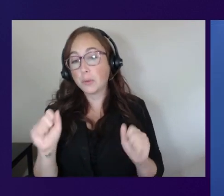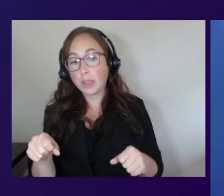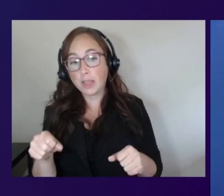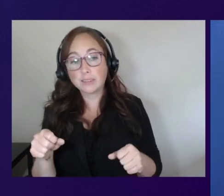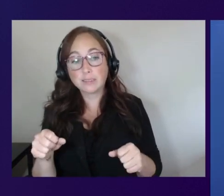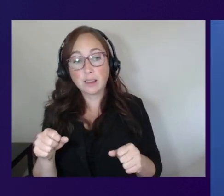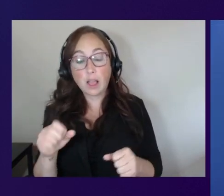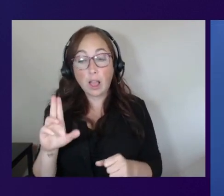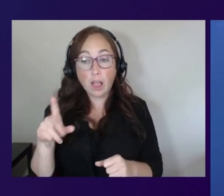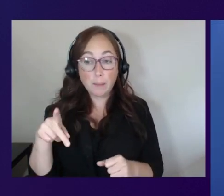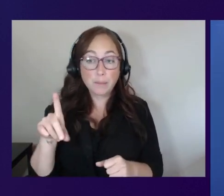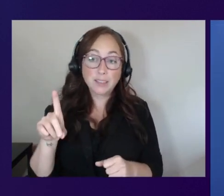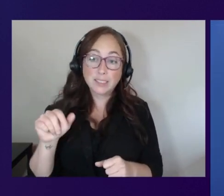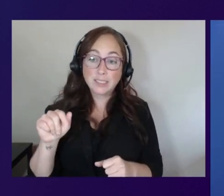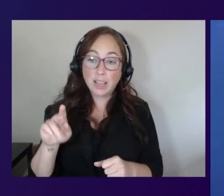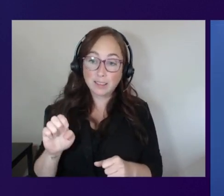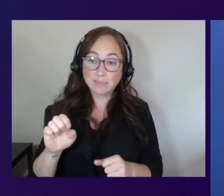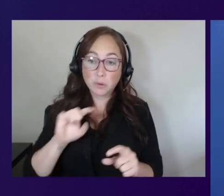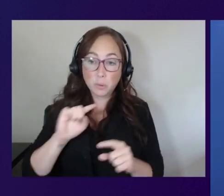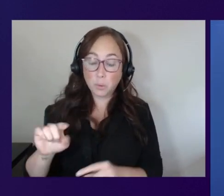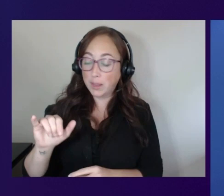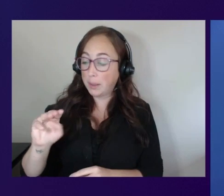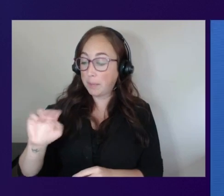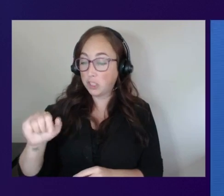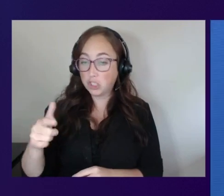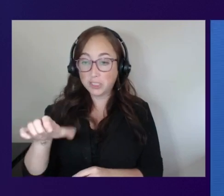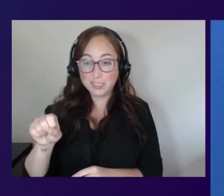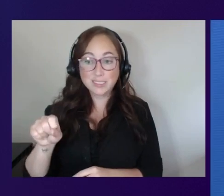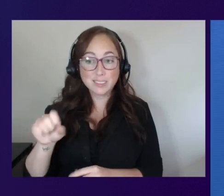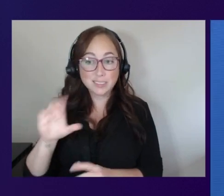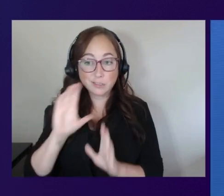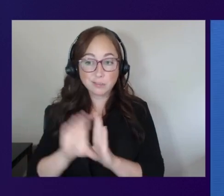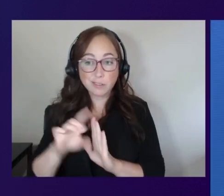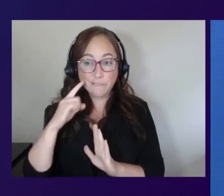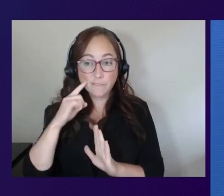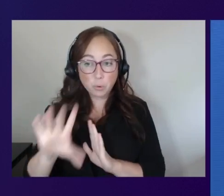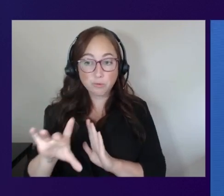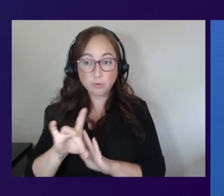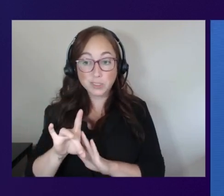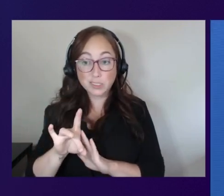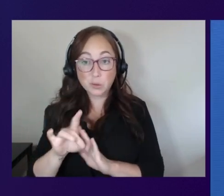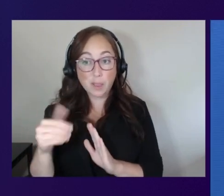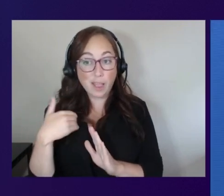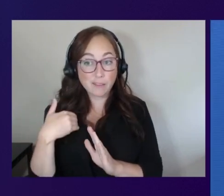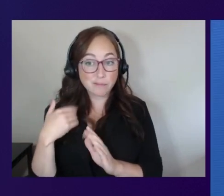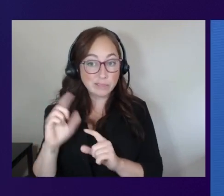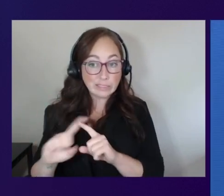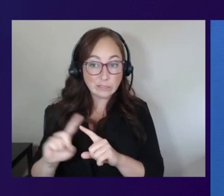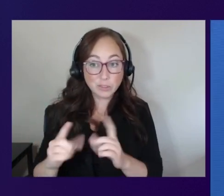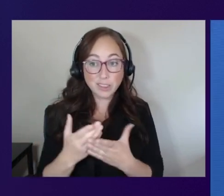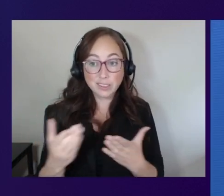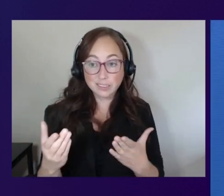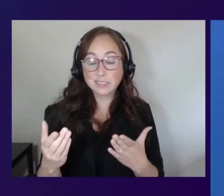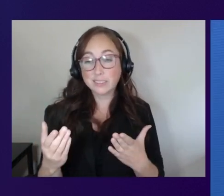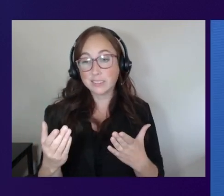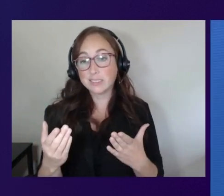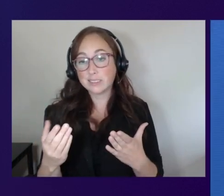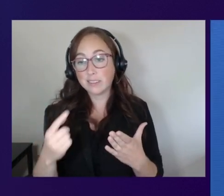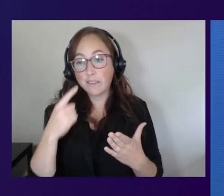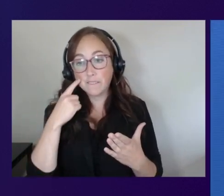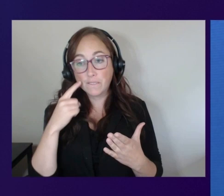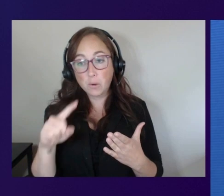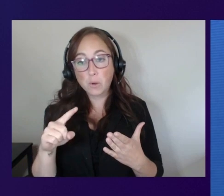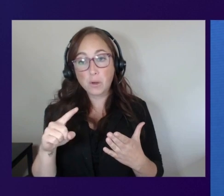update your golden images, of your choices. So we have all those things to save the, to reduce the